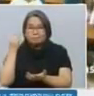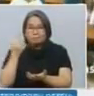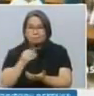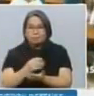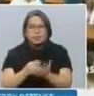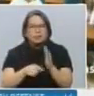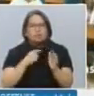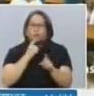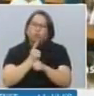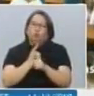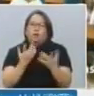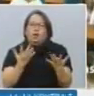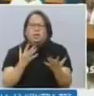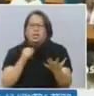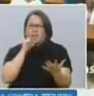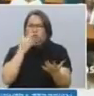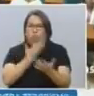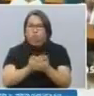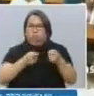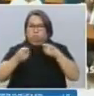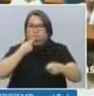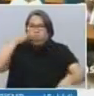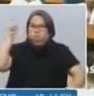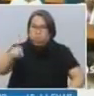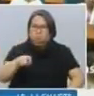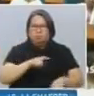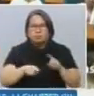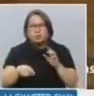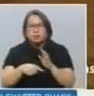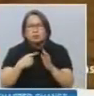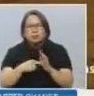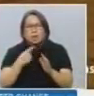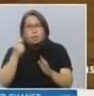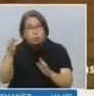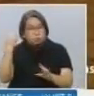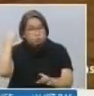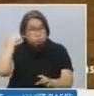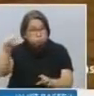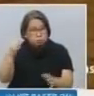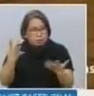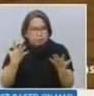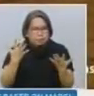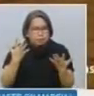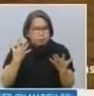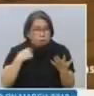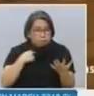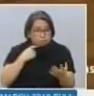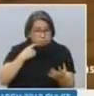power sometimes is not a good thing, but I hope I will not have to use it against